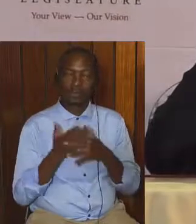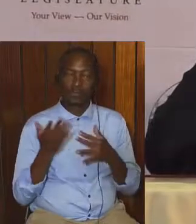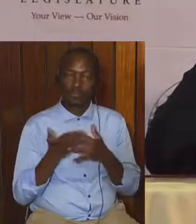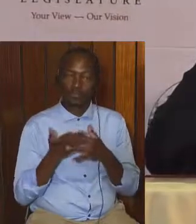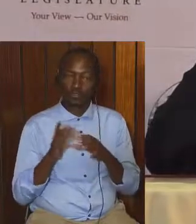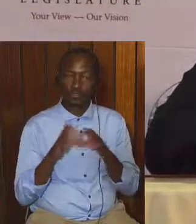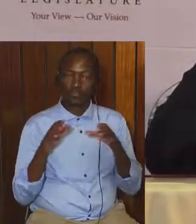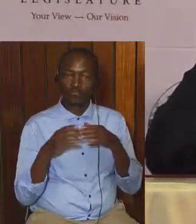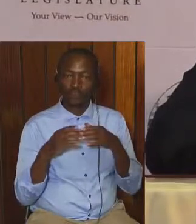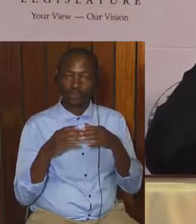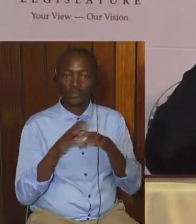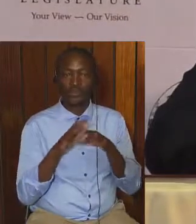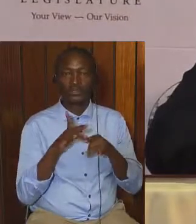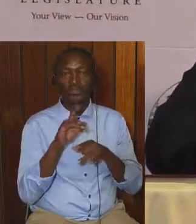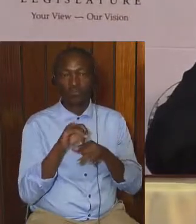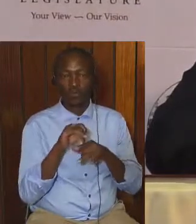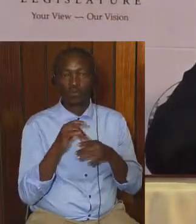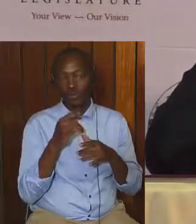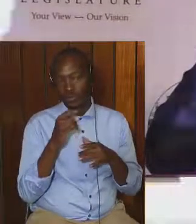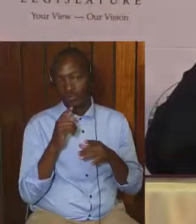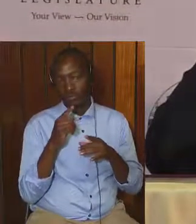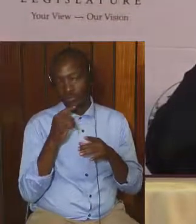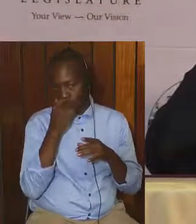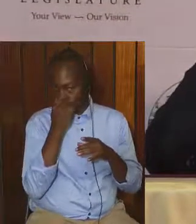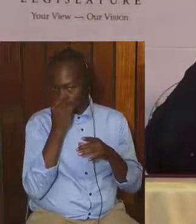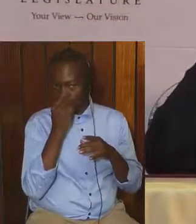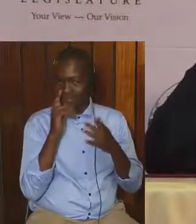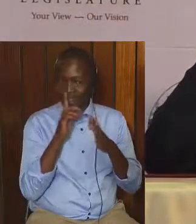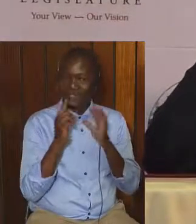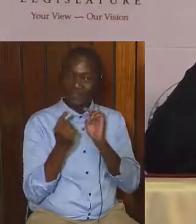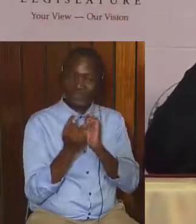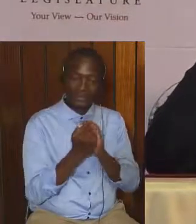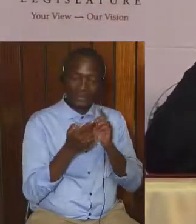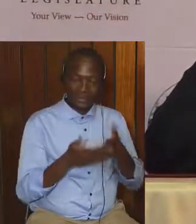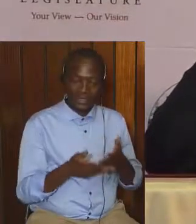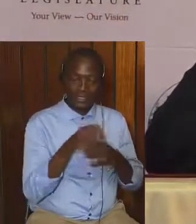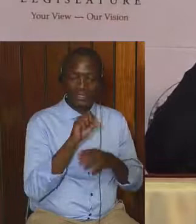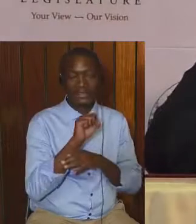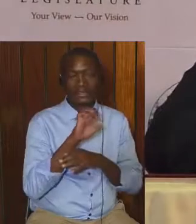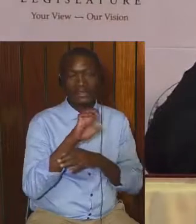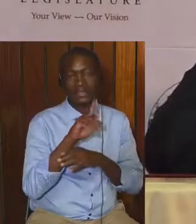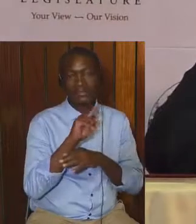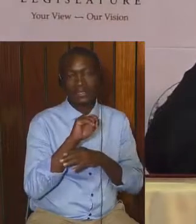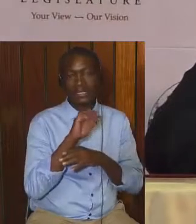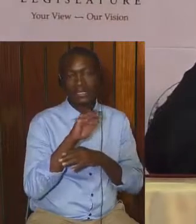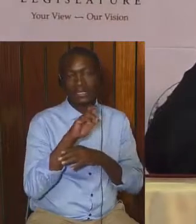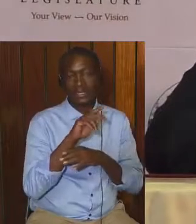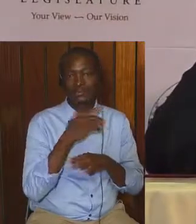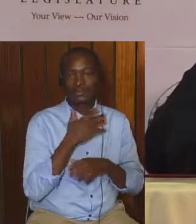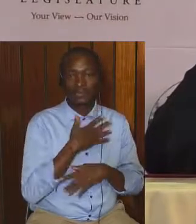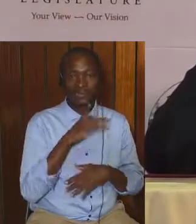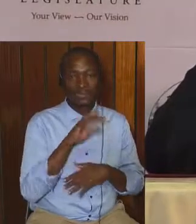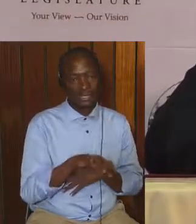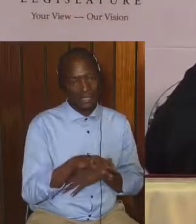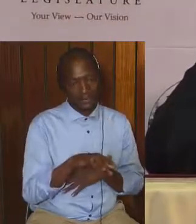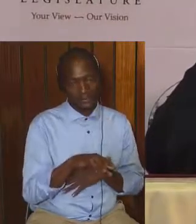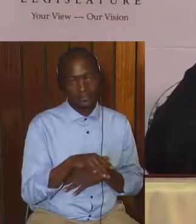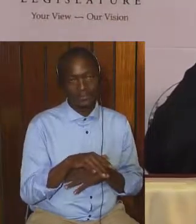committee for considering to have its meeting here in Sedibeng. We really appreciate that